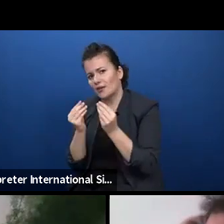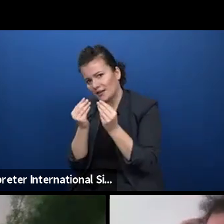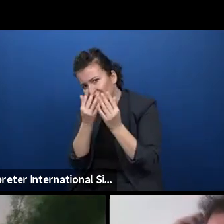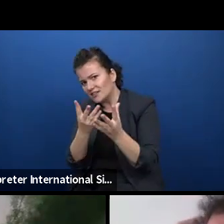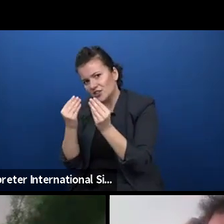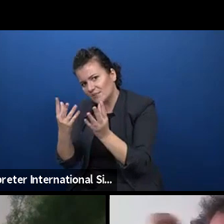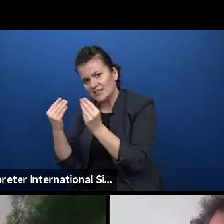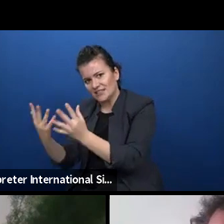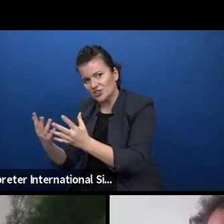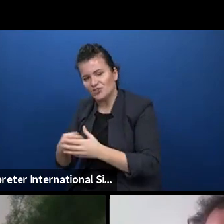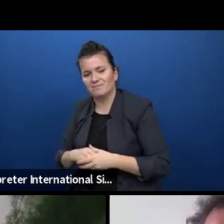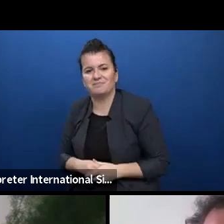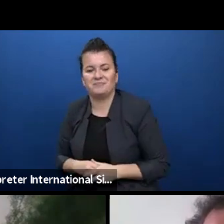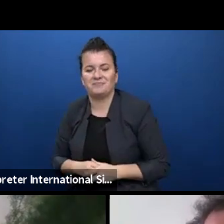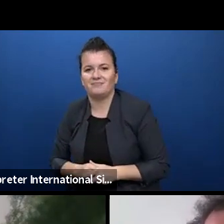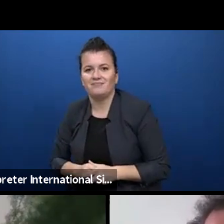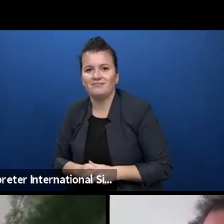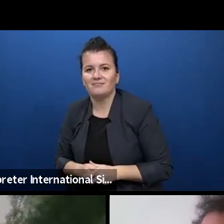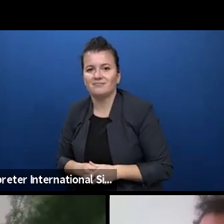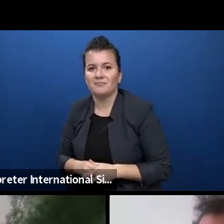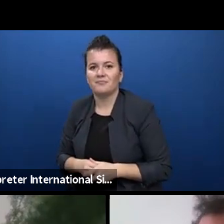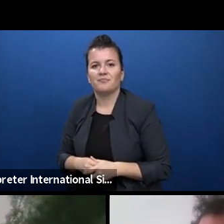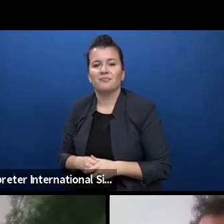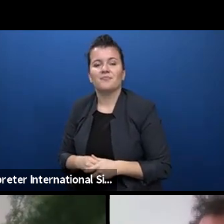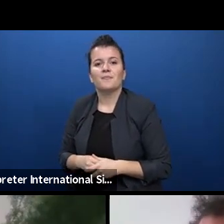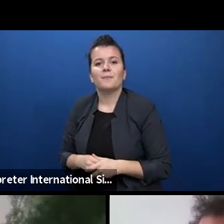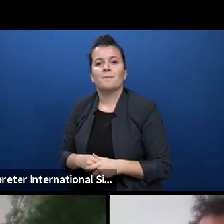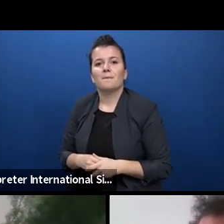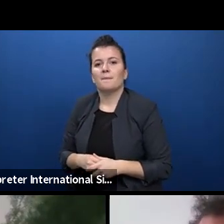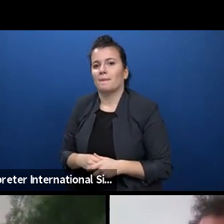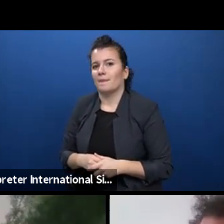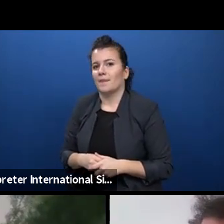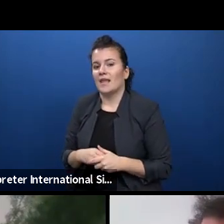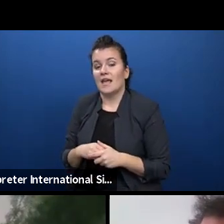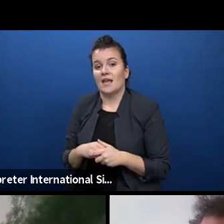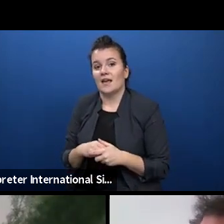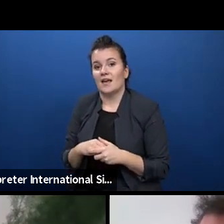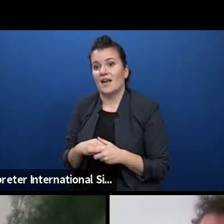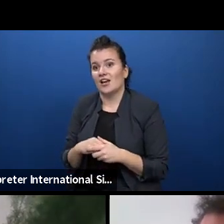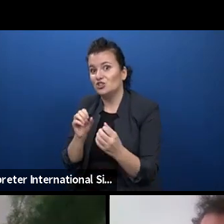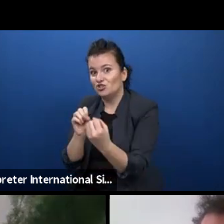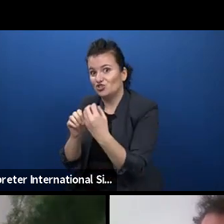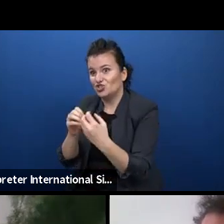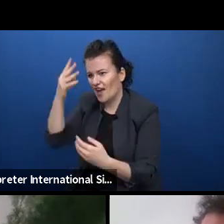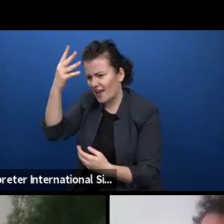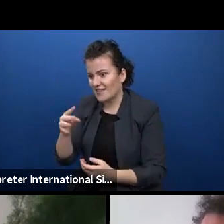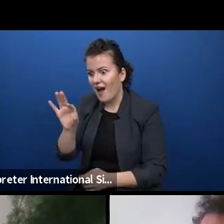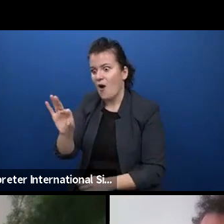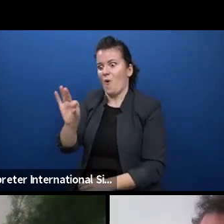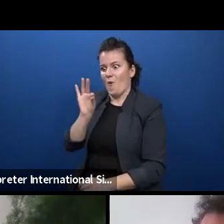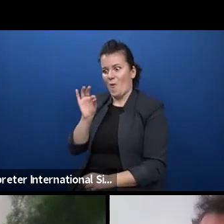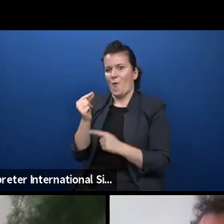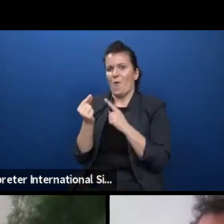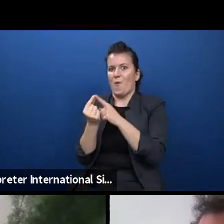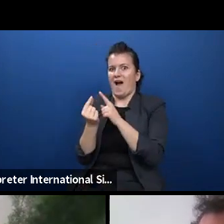If that's okay. I have one question from the chat that I want to address specifically,